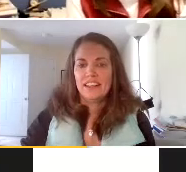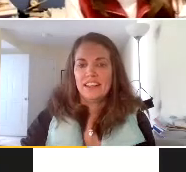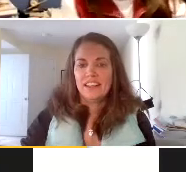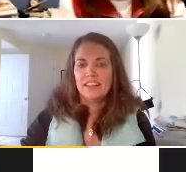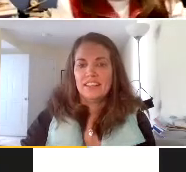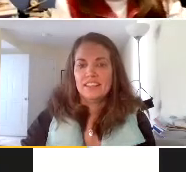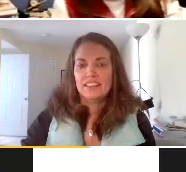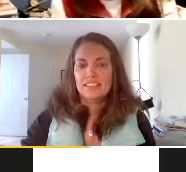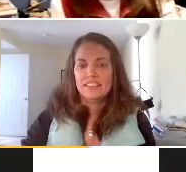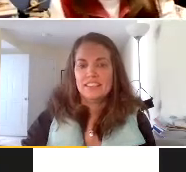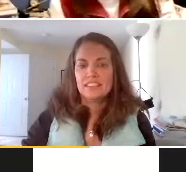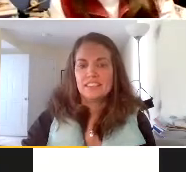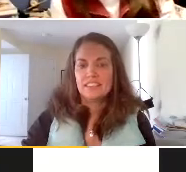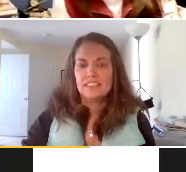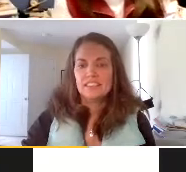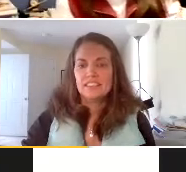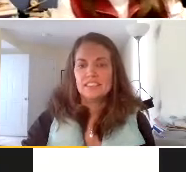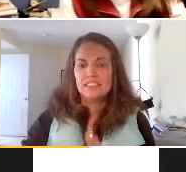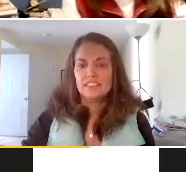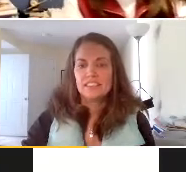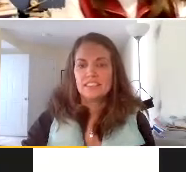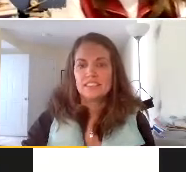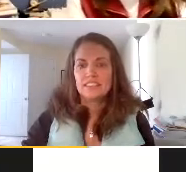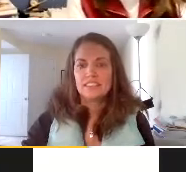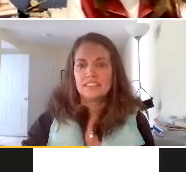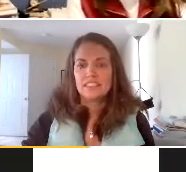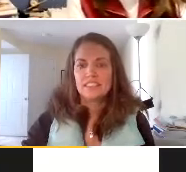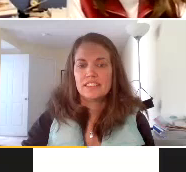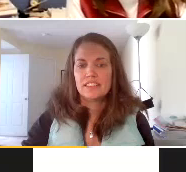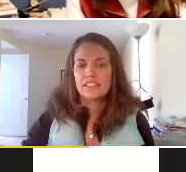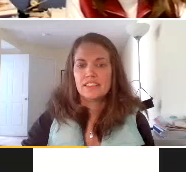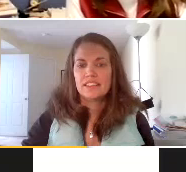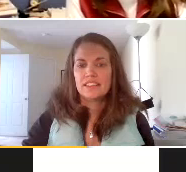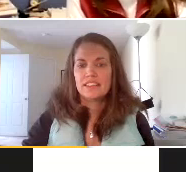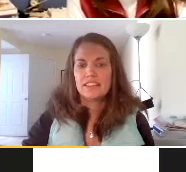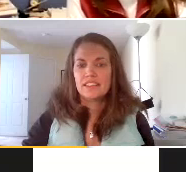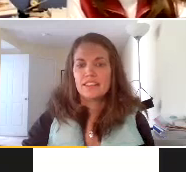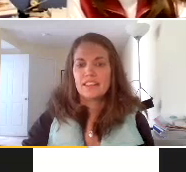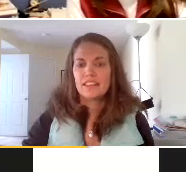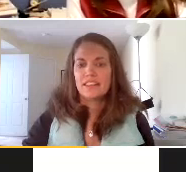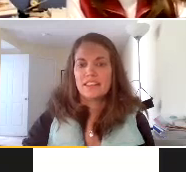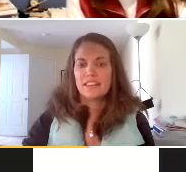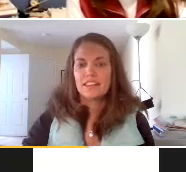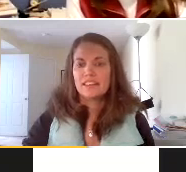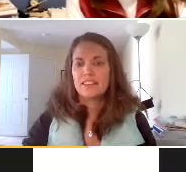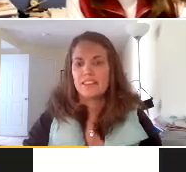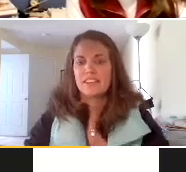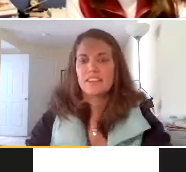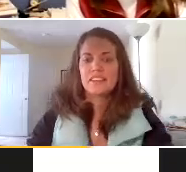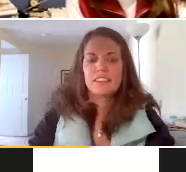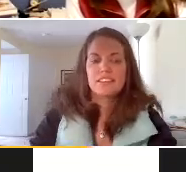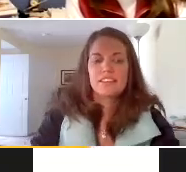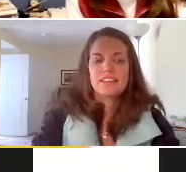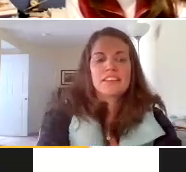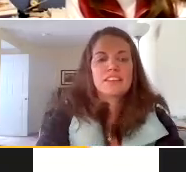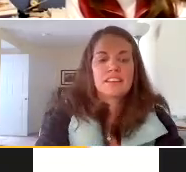Colette. Hey, could you just restate, go back to the very beginning when you talked about movement and you talked